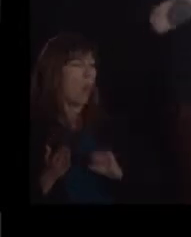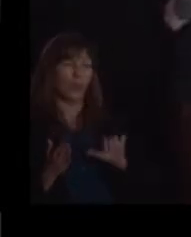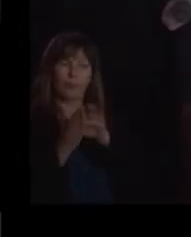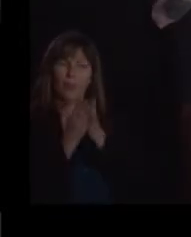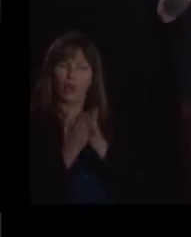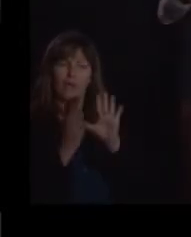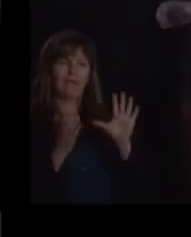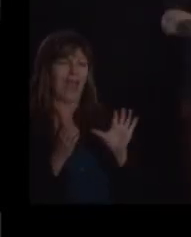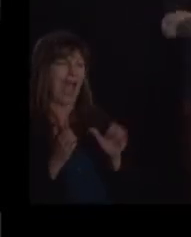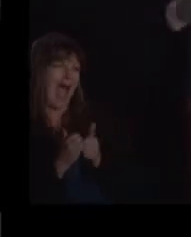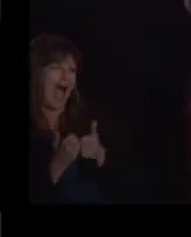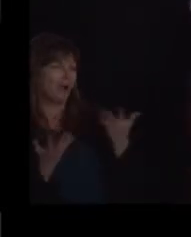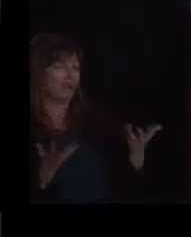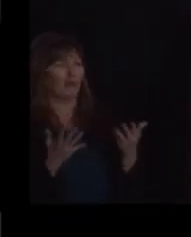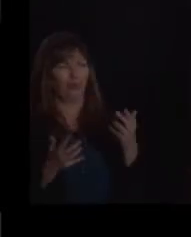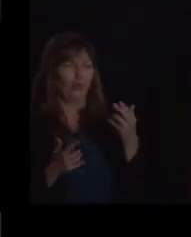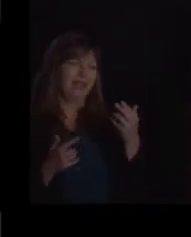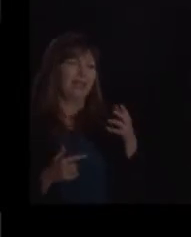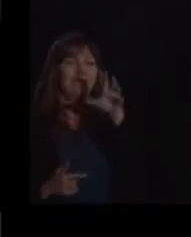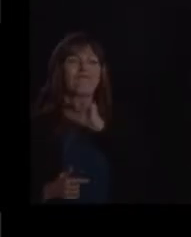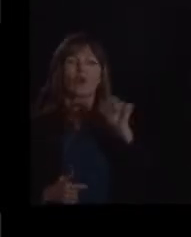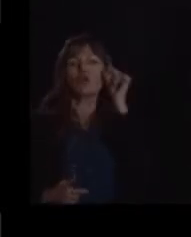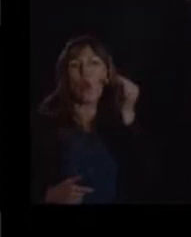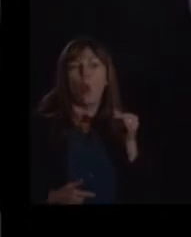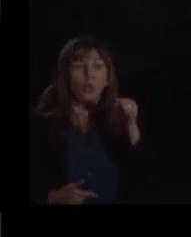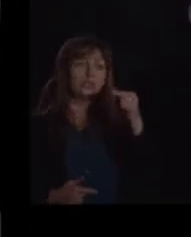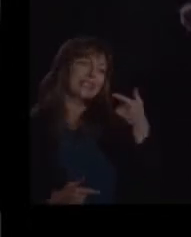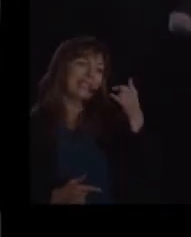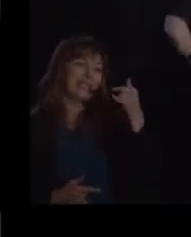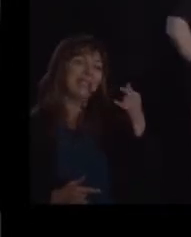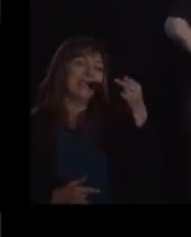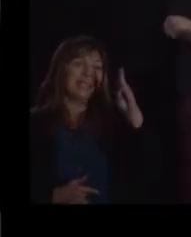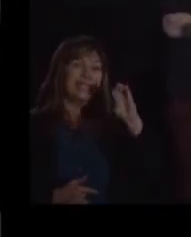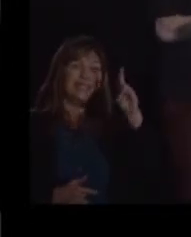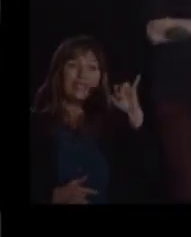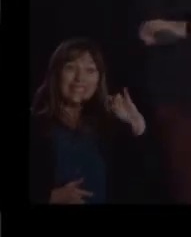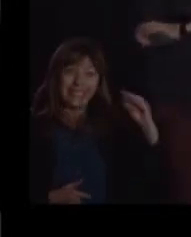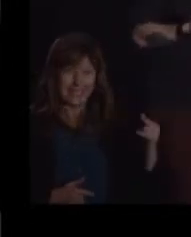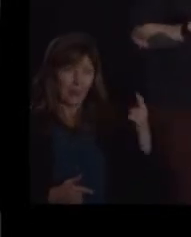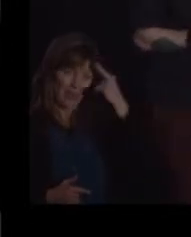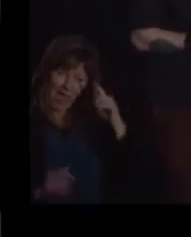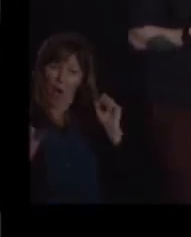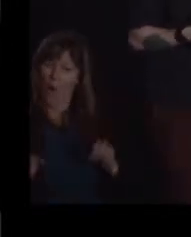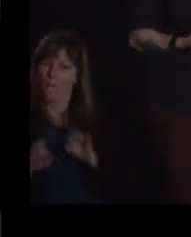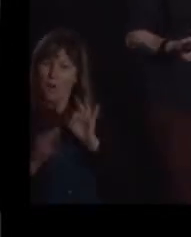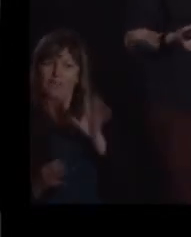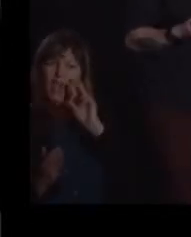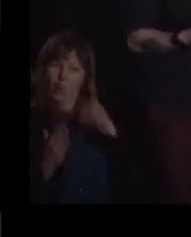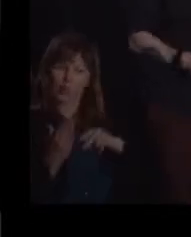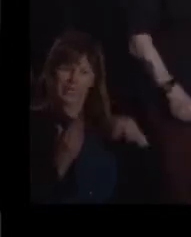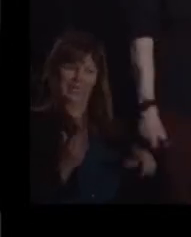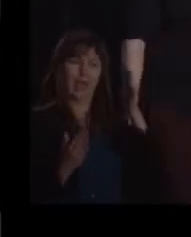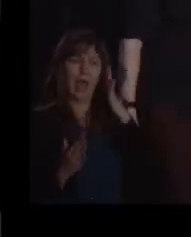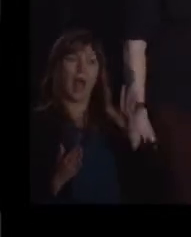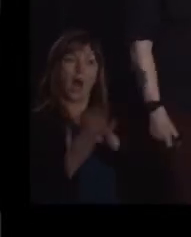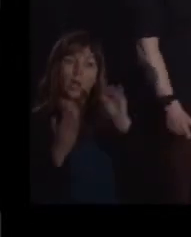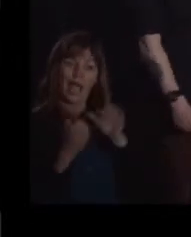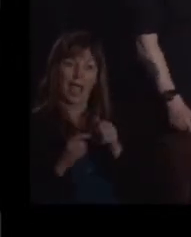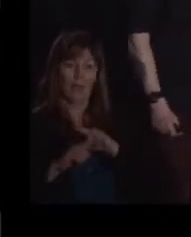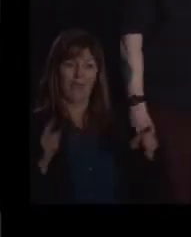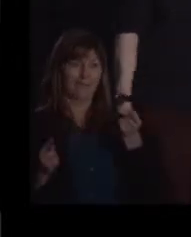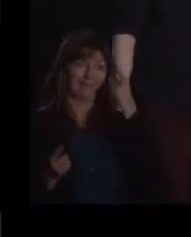of like how to do gilding. It's like, perfect, this is what I need to learn. I need to read on the masters. I got 2 pages in, it was so